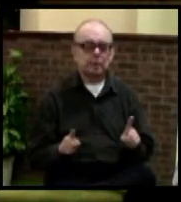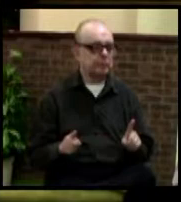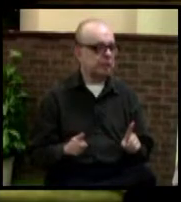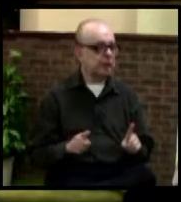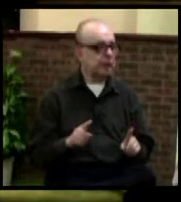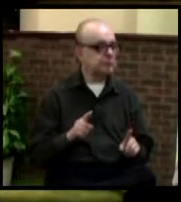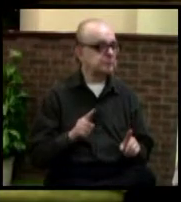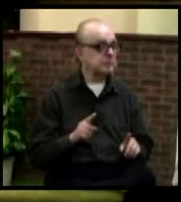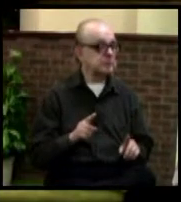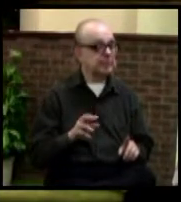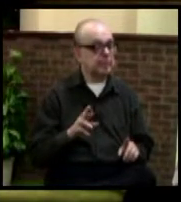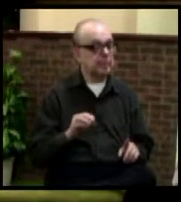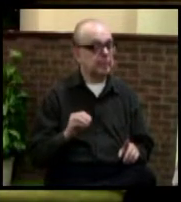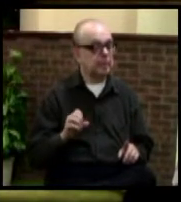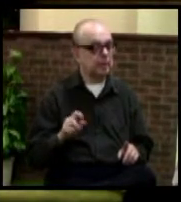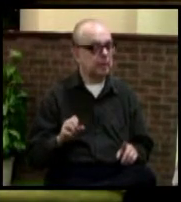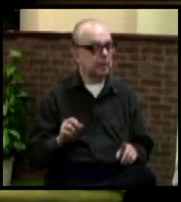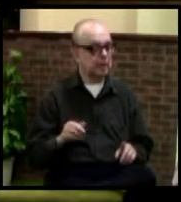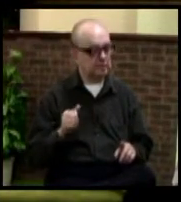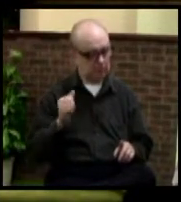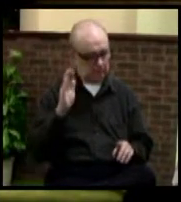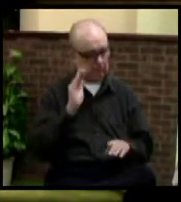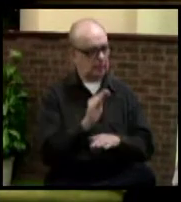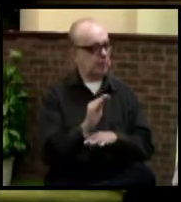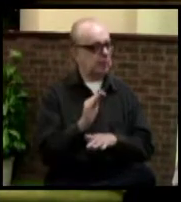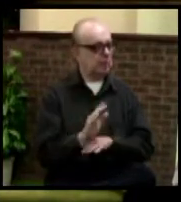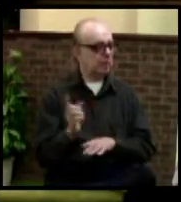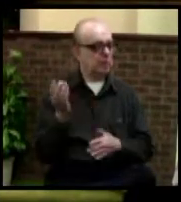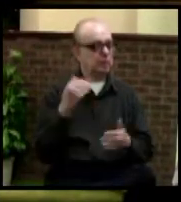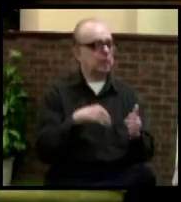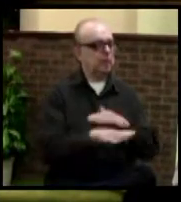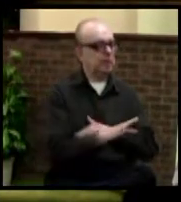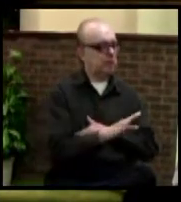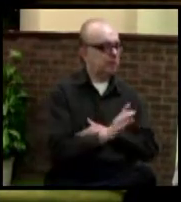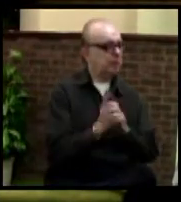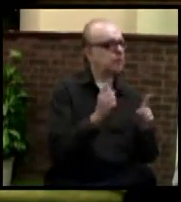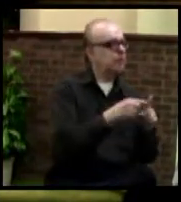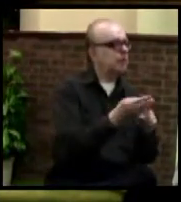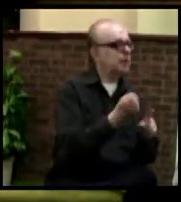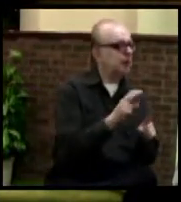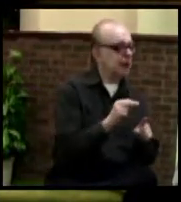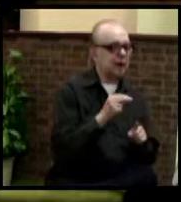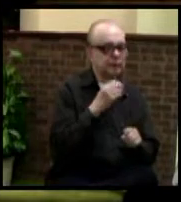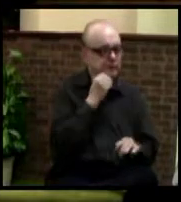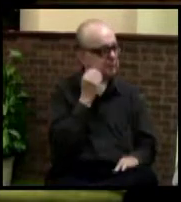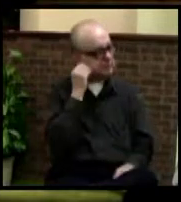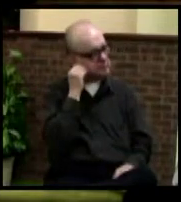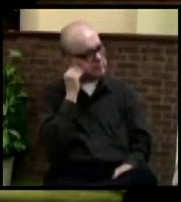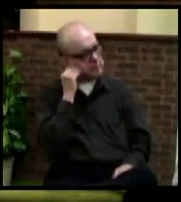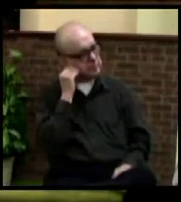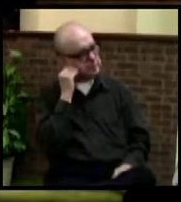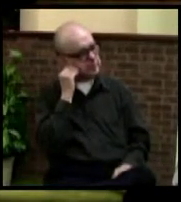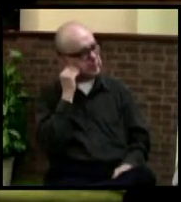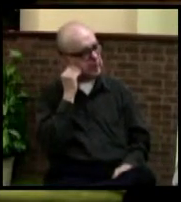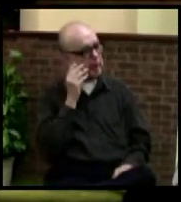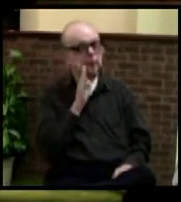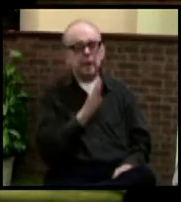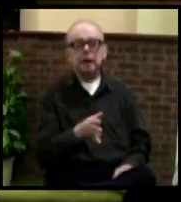But he was a rooster. So one afternoon, Granny ventured out the back door, he says, towards the hen house, and she started